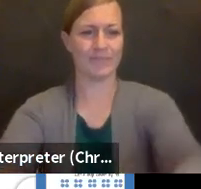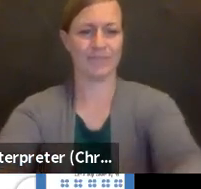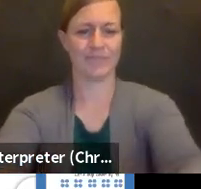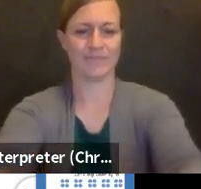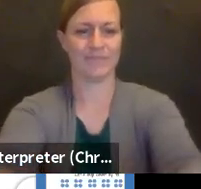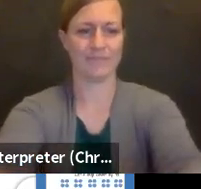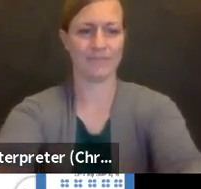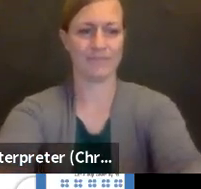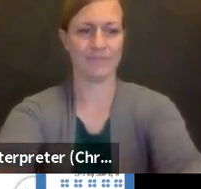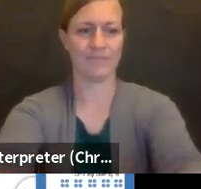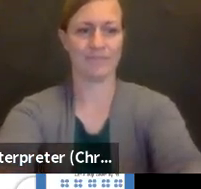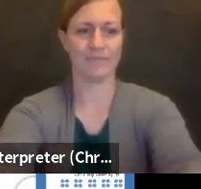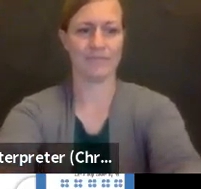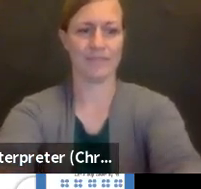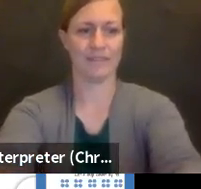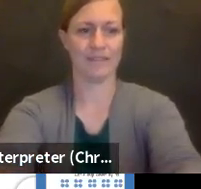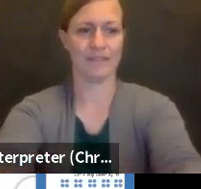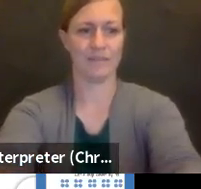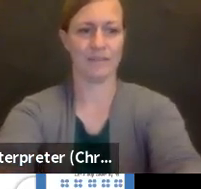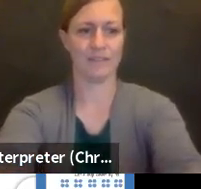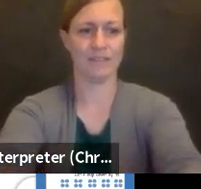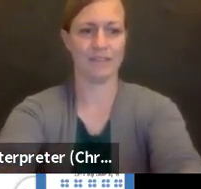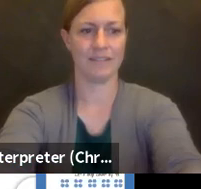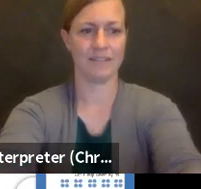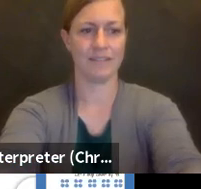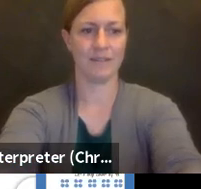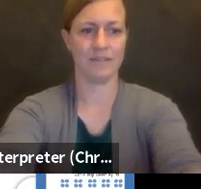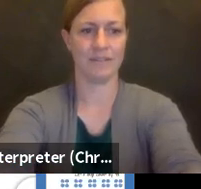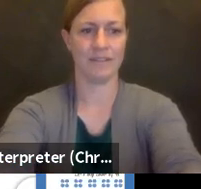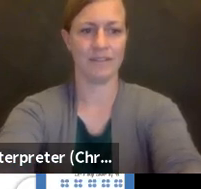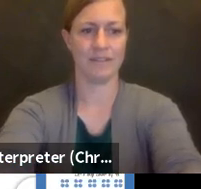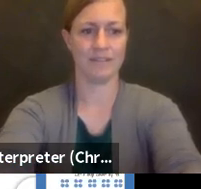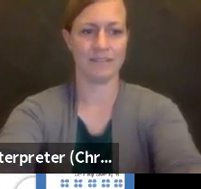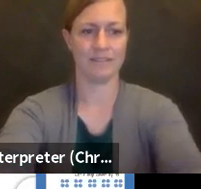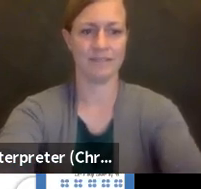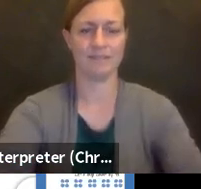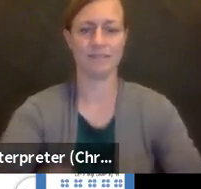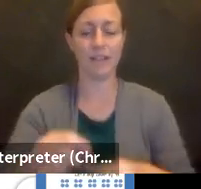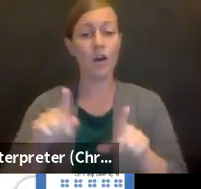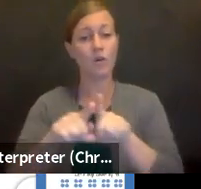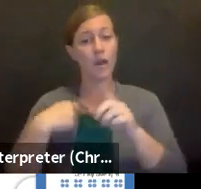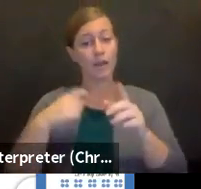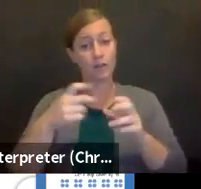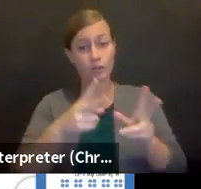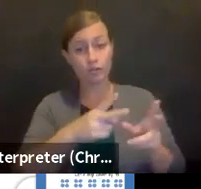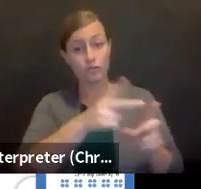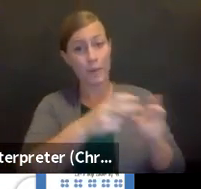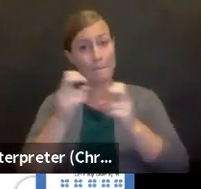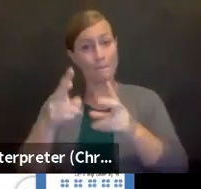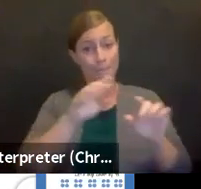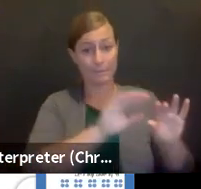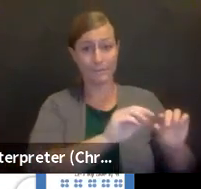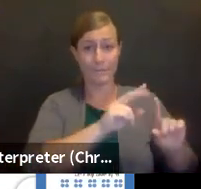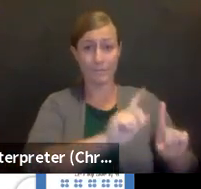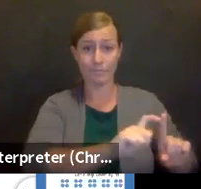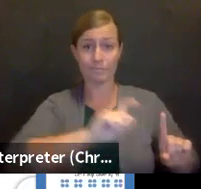And this should help me answer my solutions here. I could have also grabbed some of these and put them in if I wanted to. So I could have